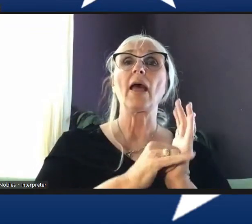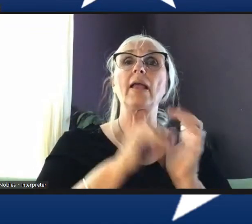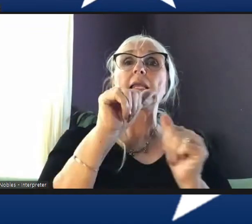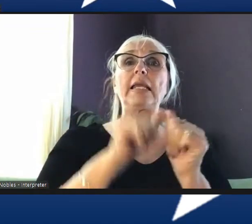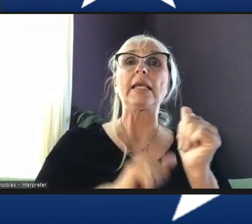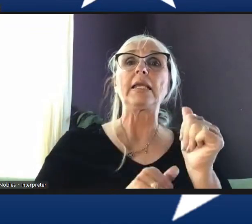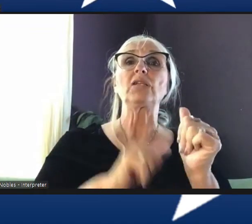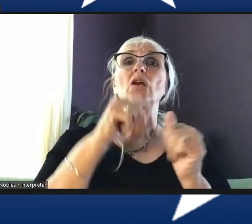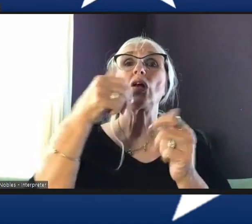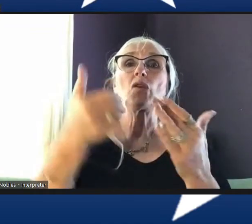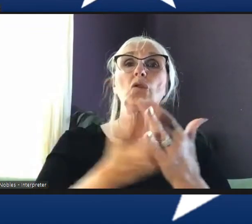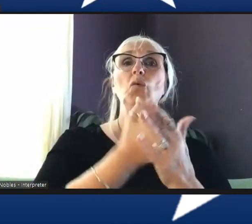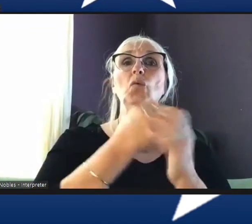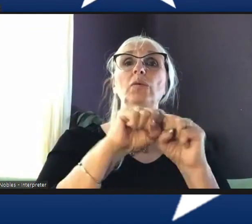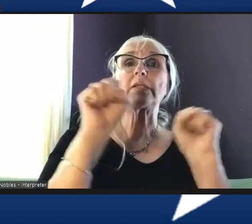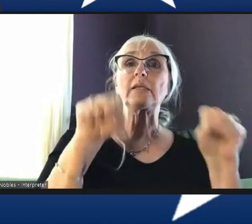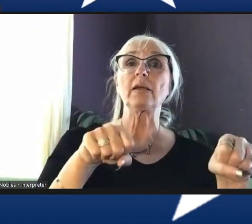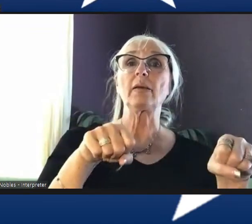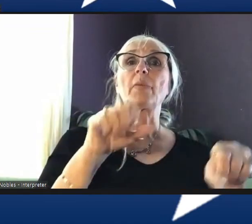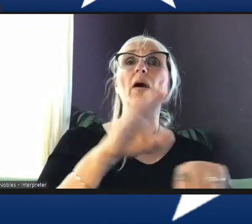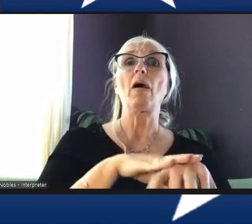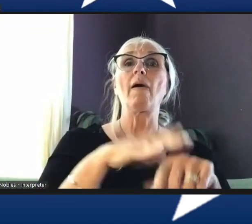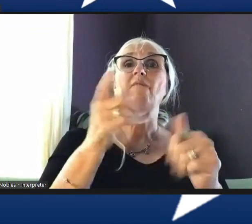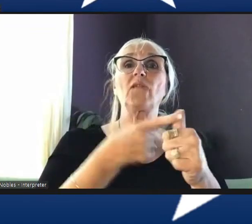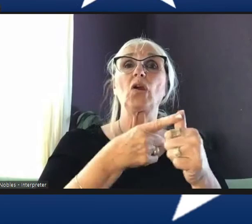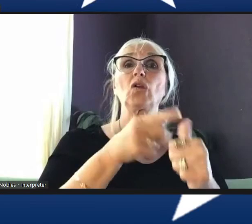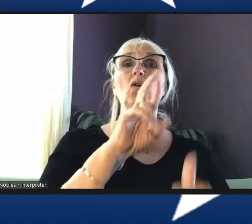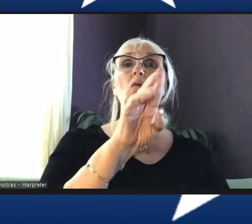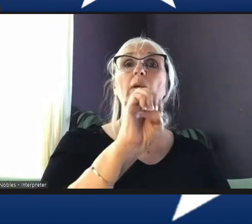new systems come upon their first renewal,